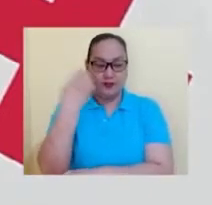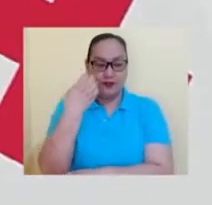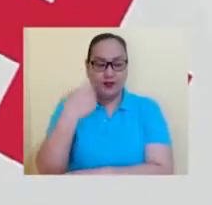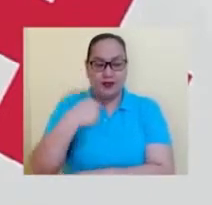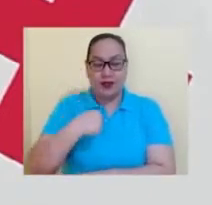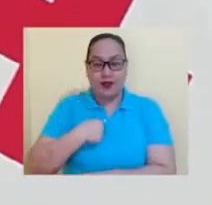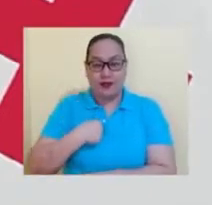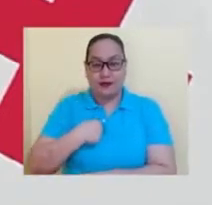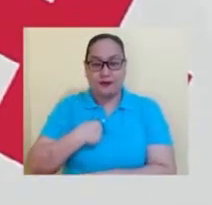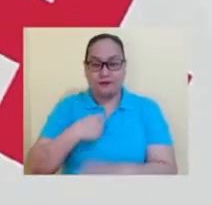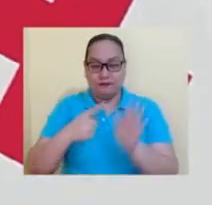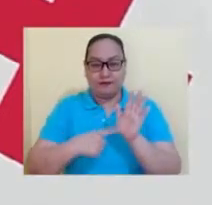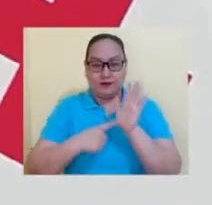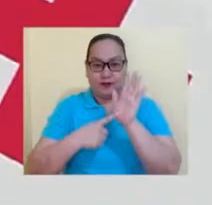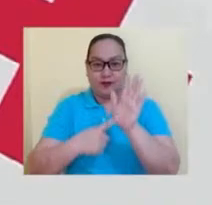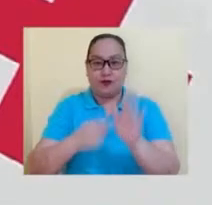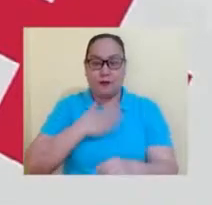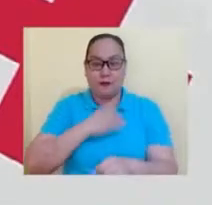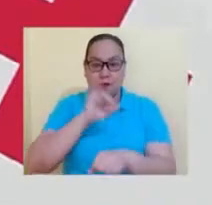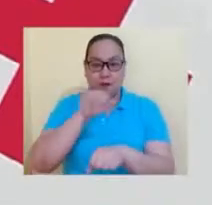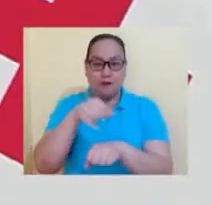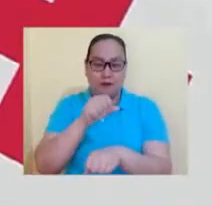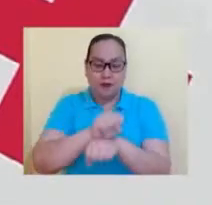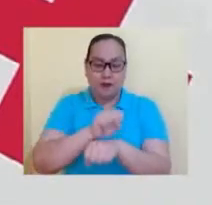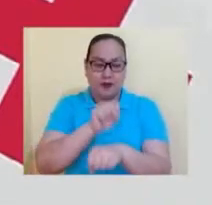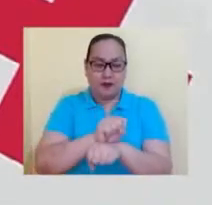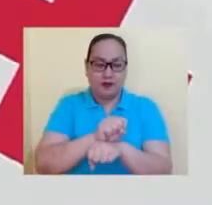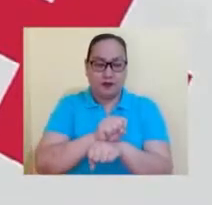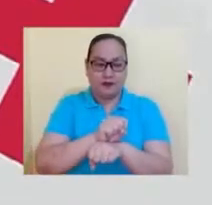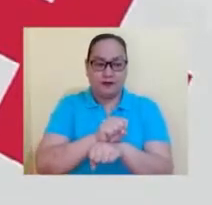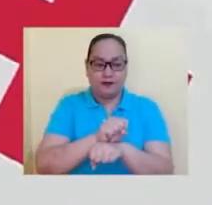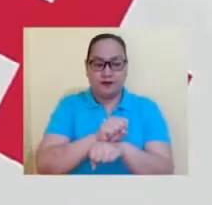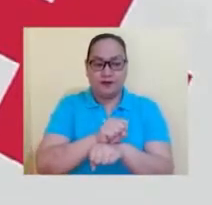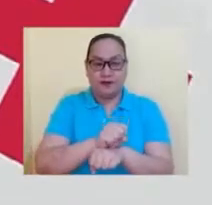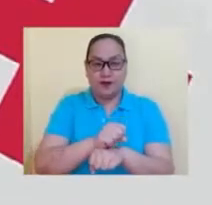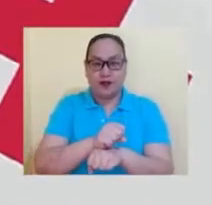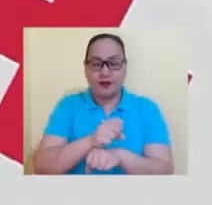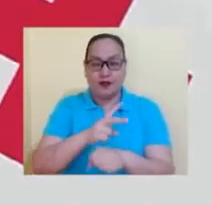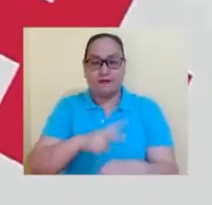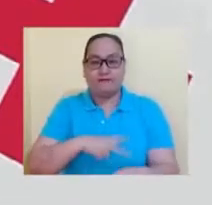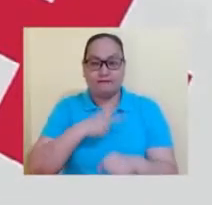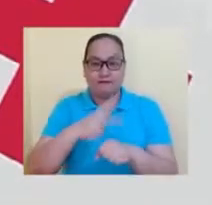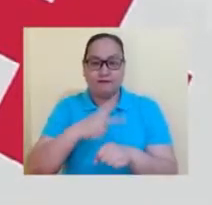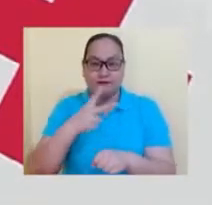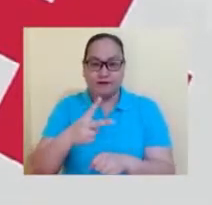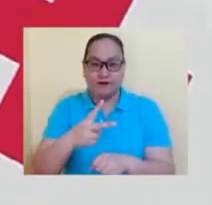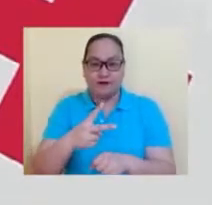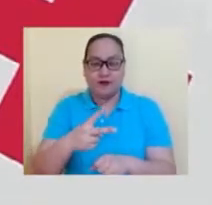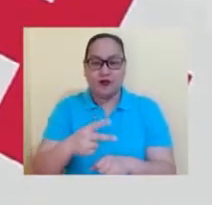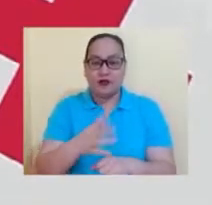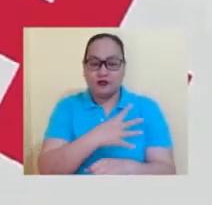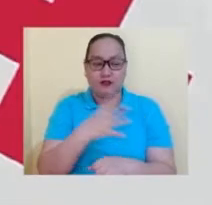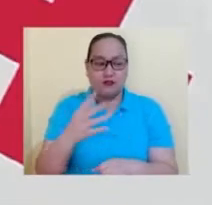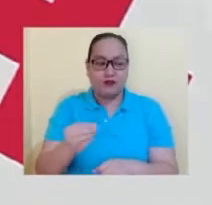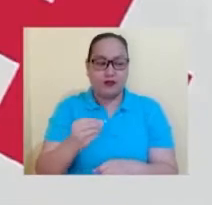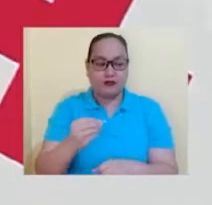I will perform my job as vocation with utmost dedication and compassion